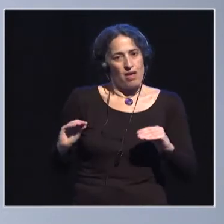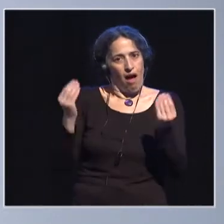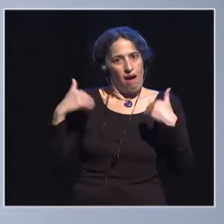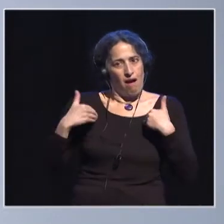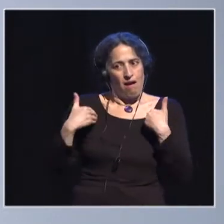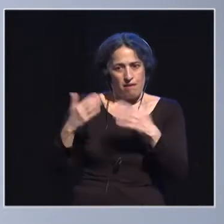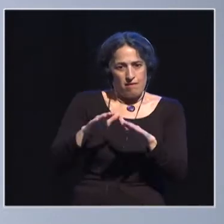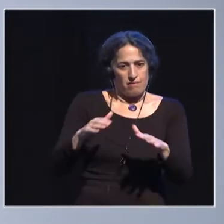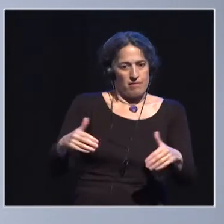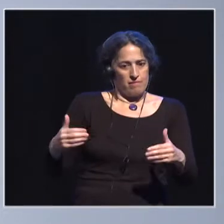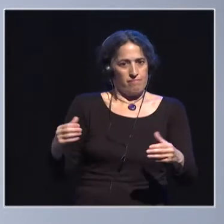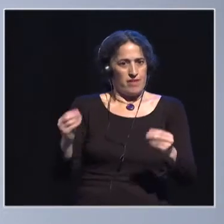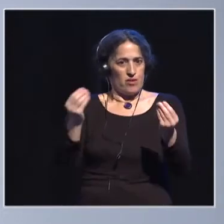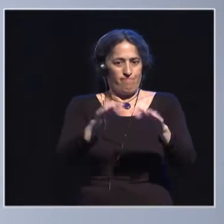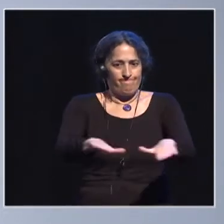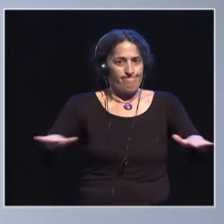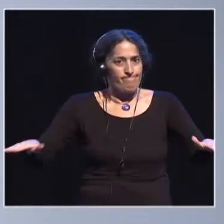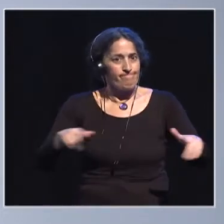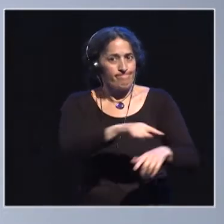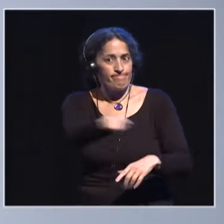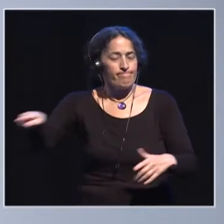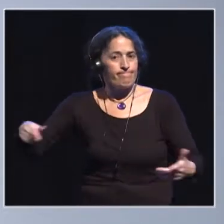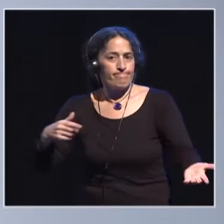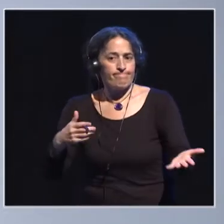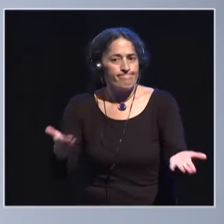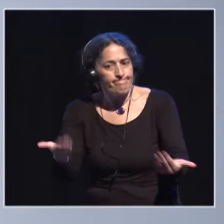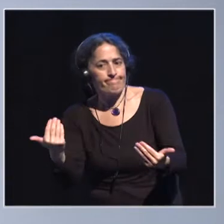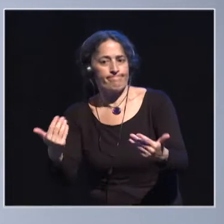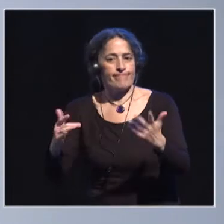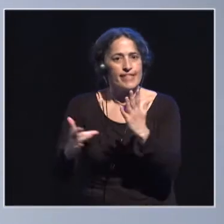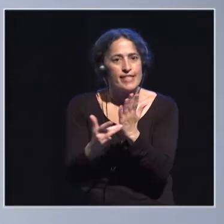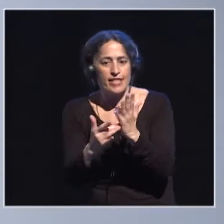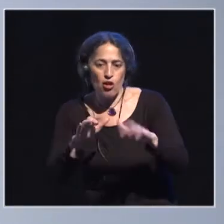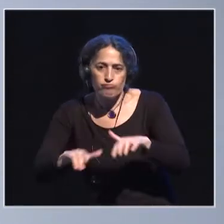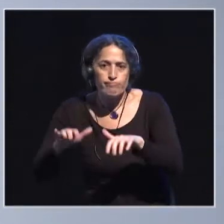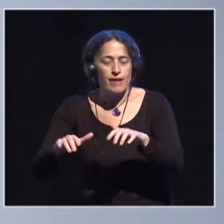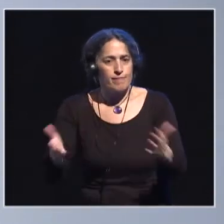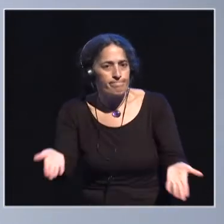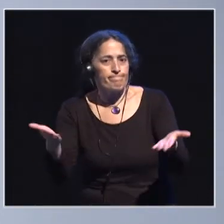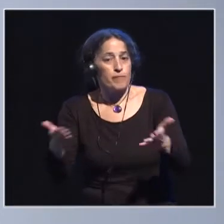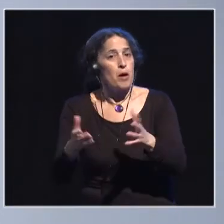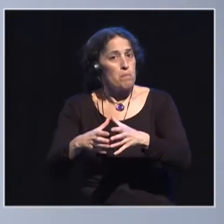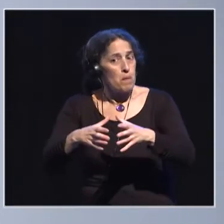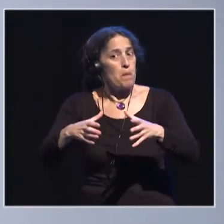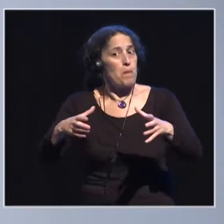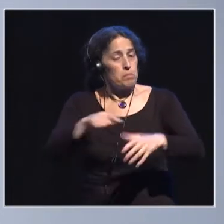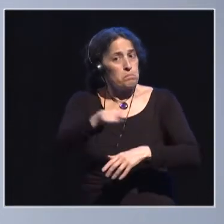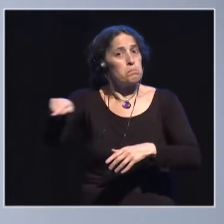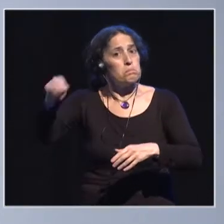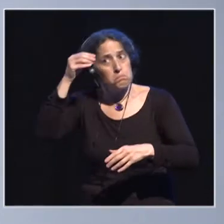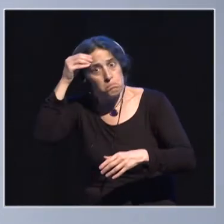in the hands of, how many of them are actually using that as a tool to unlock opportunities for growth and job